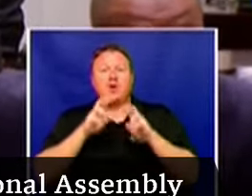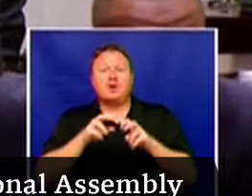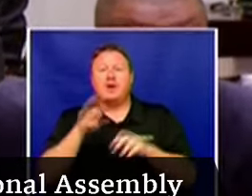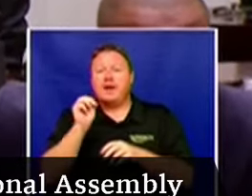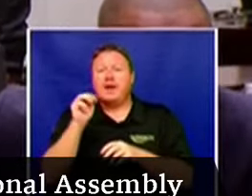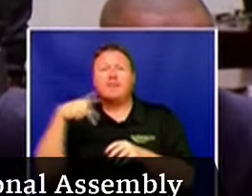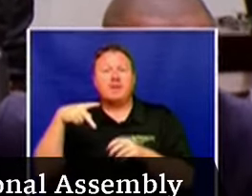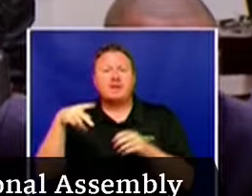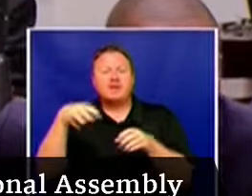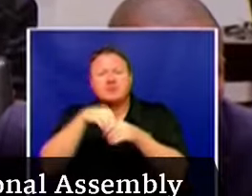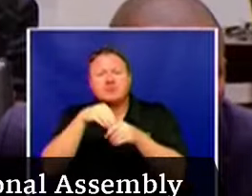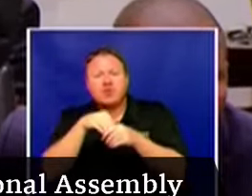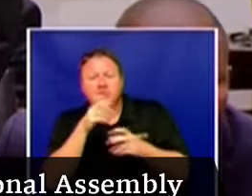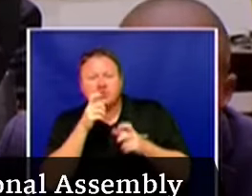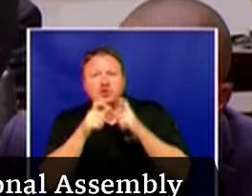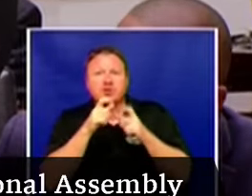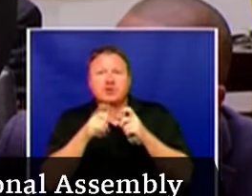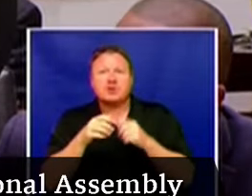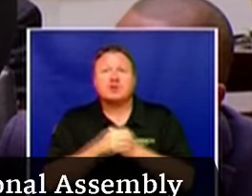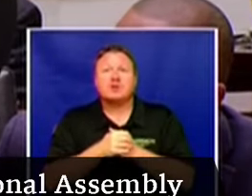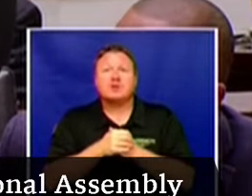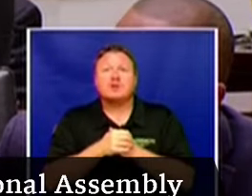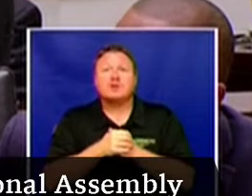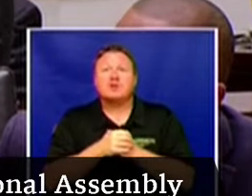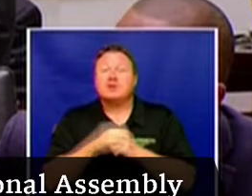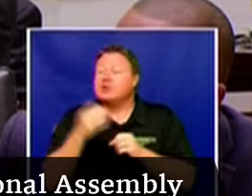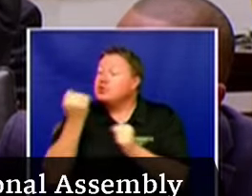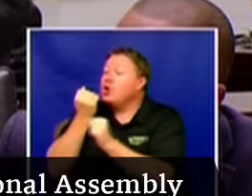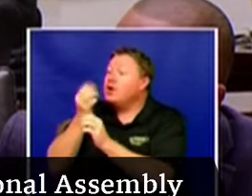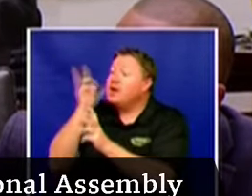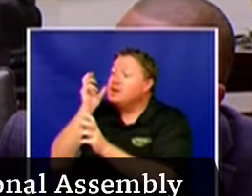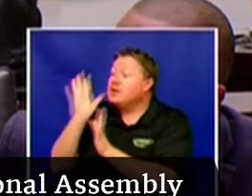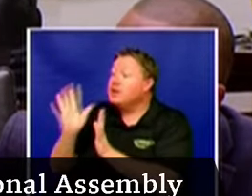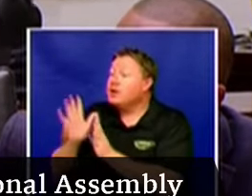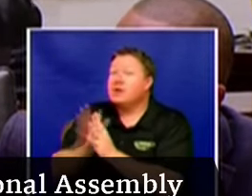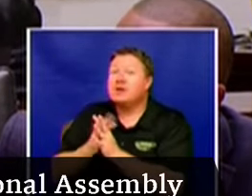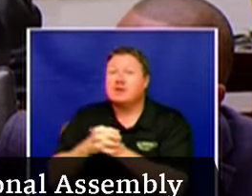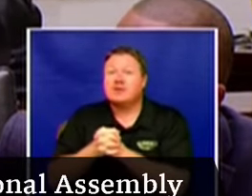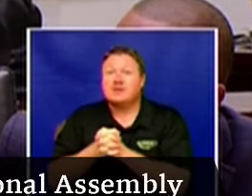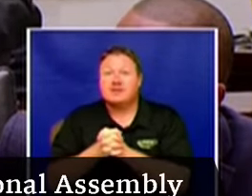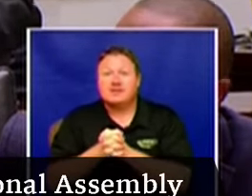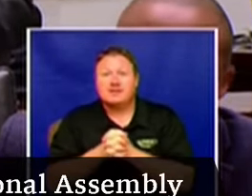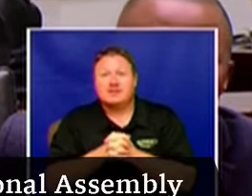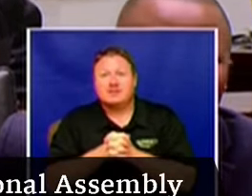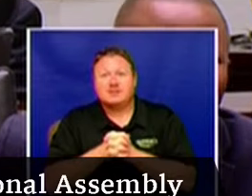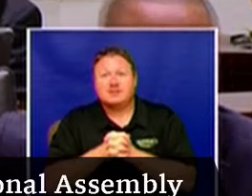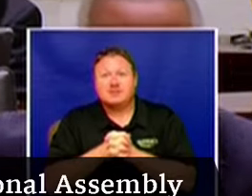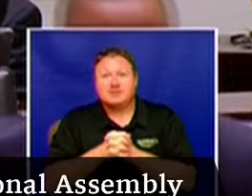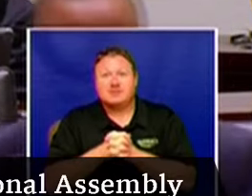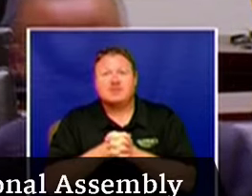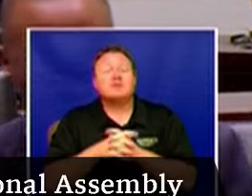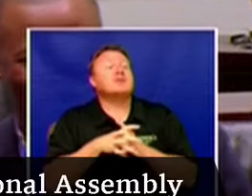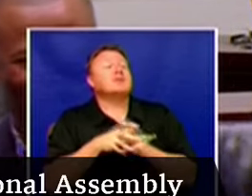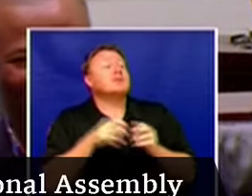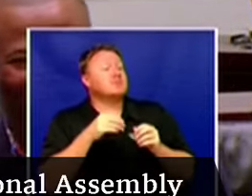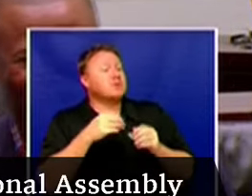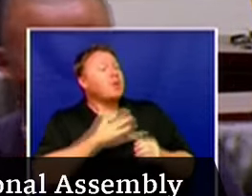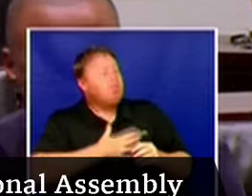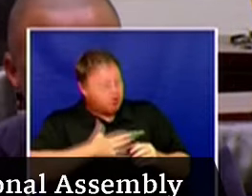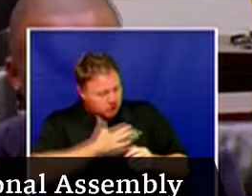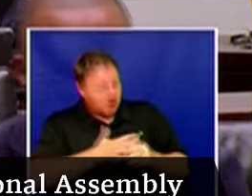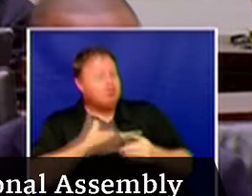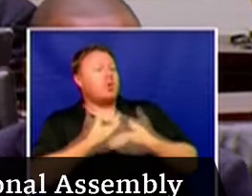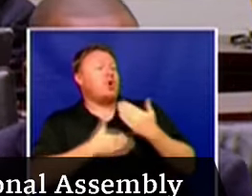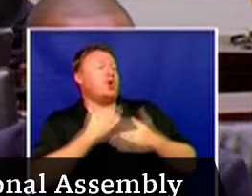state capture and corruption, and then I didn't hear that. I said we appreciated the progress that has been made,